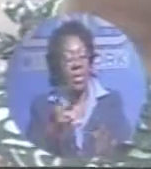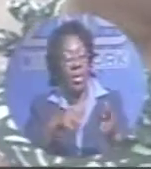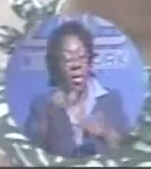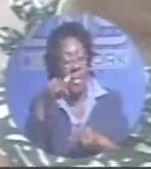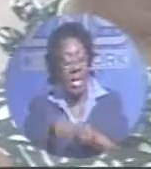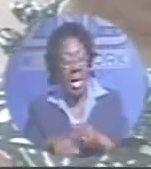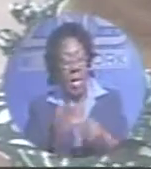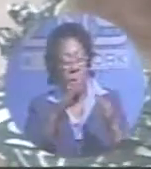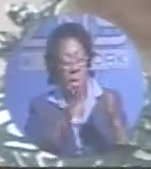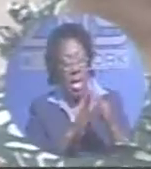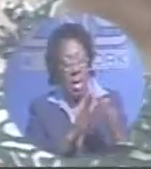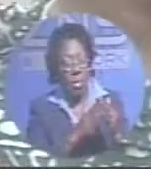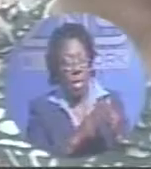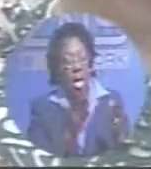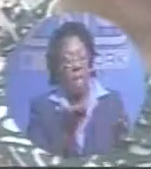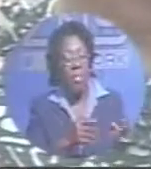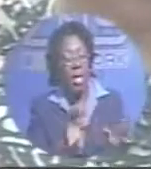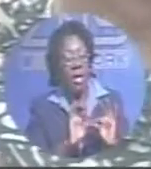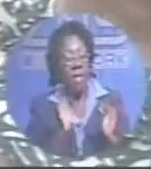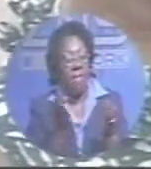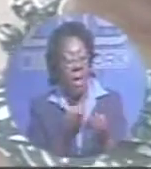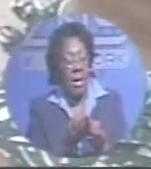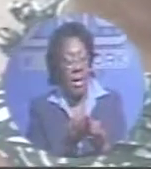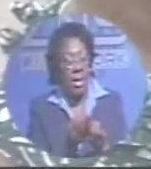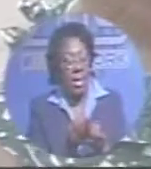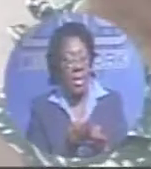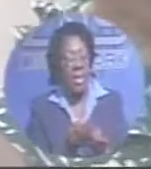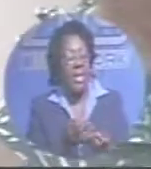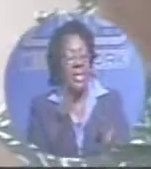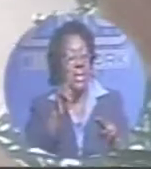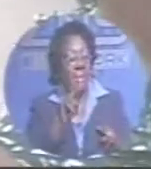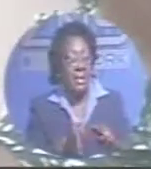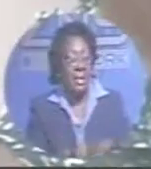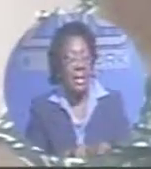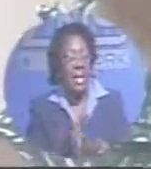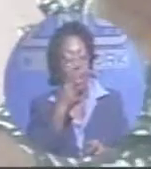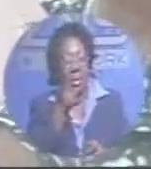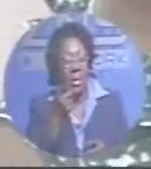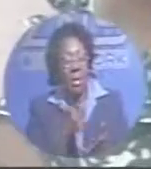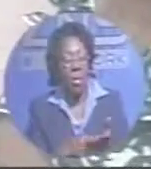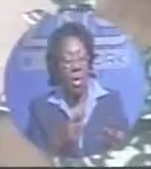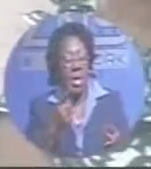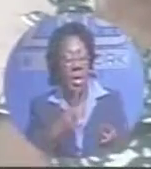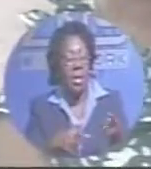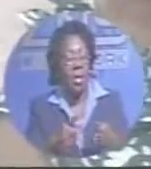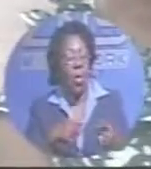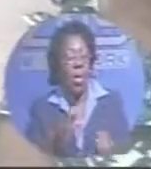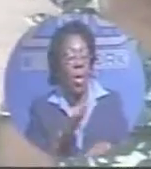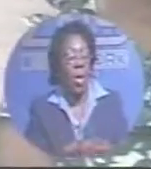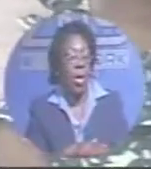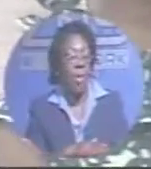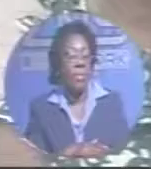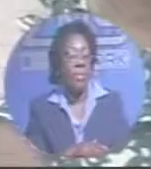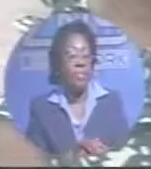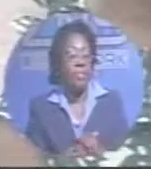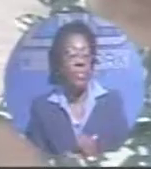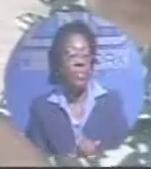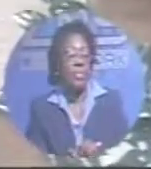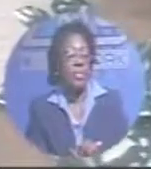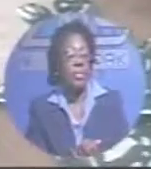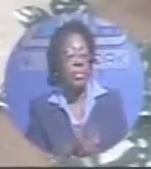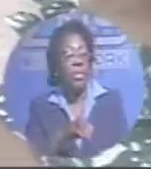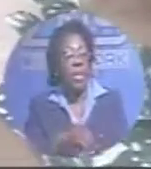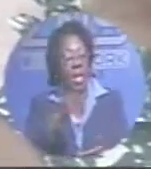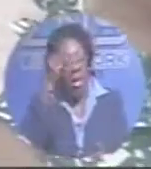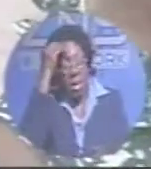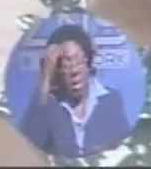down, bring the, especially families, come as a family, yes, to see what is going on, to really see who these women were,